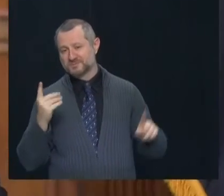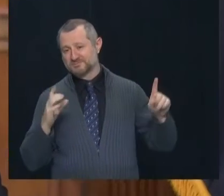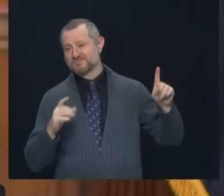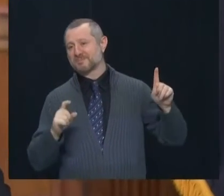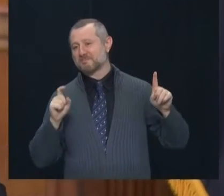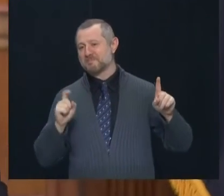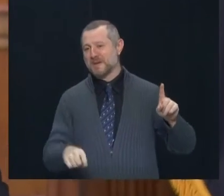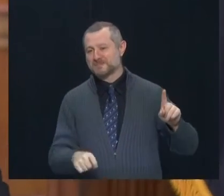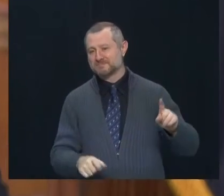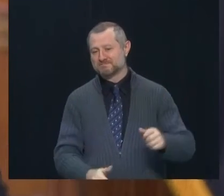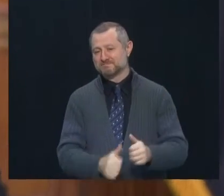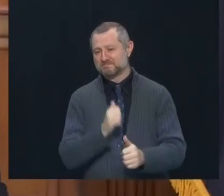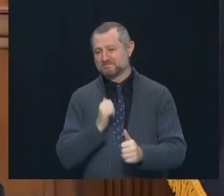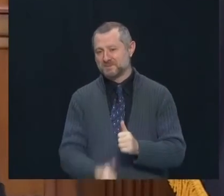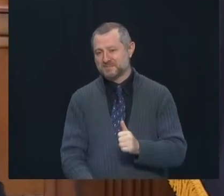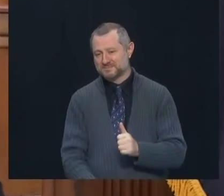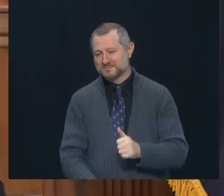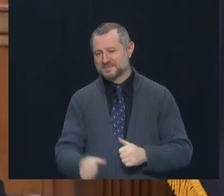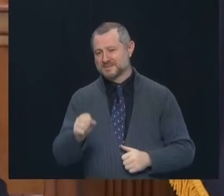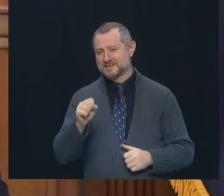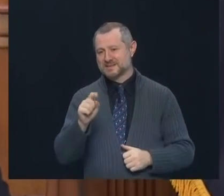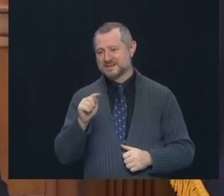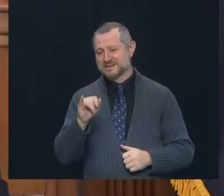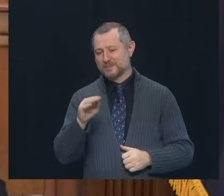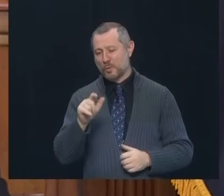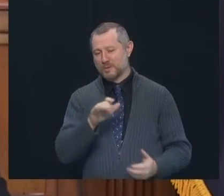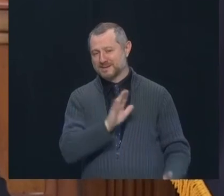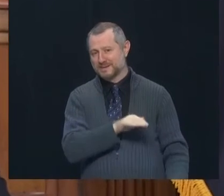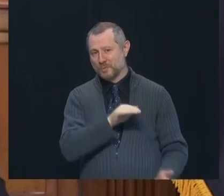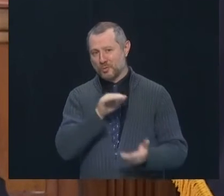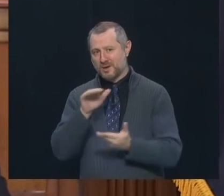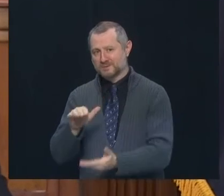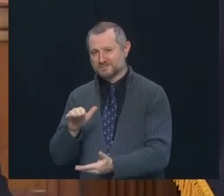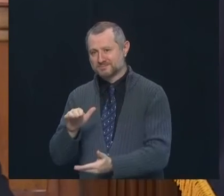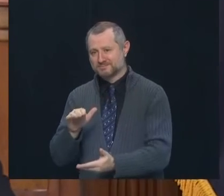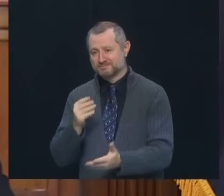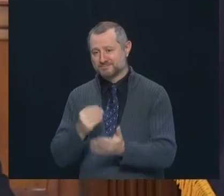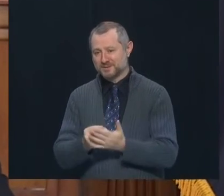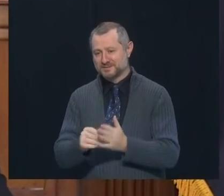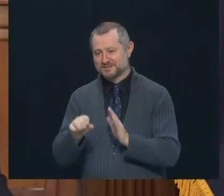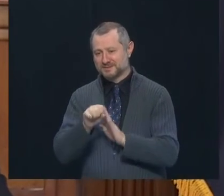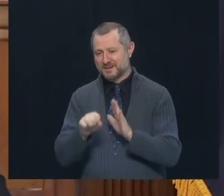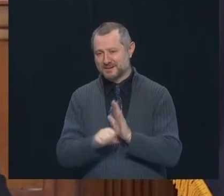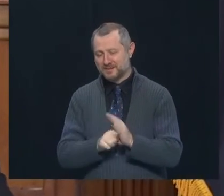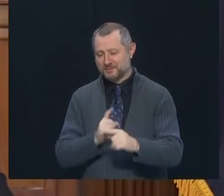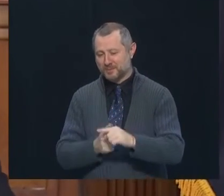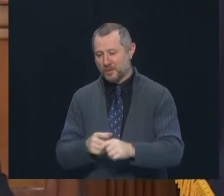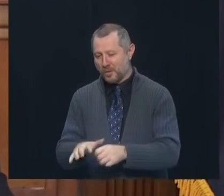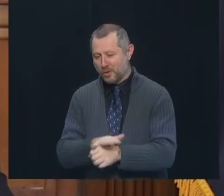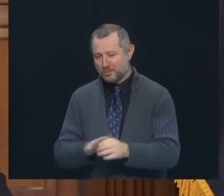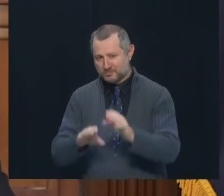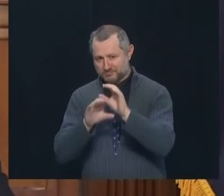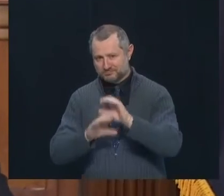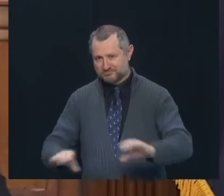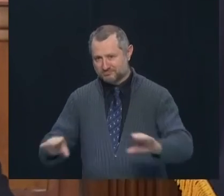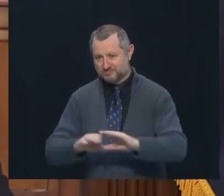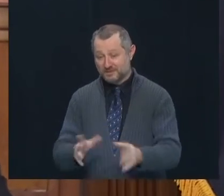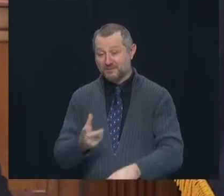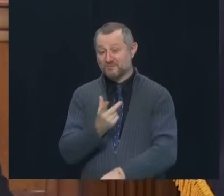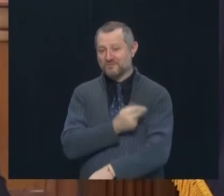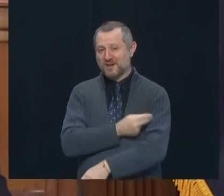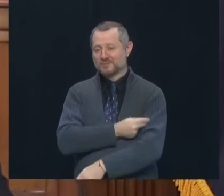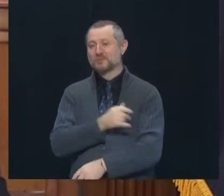a stimulus, state and local funding, vaccine funding, or you will